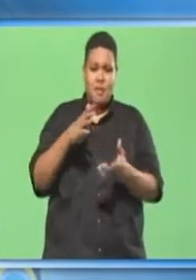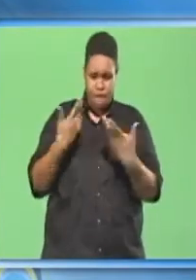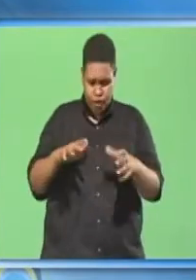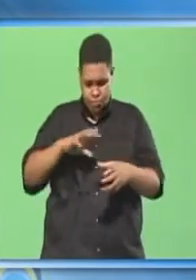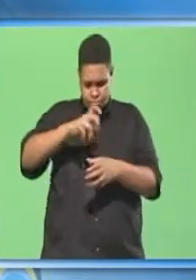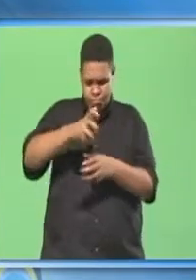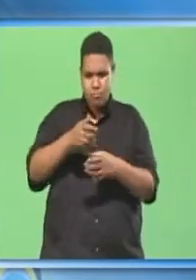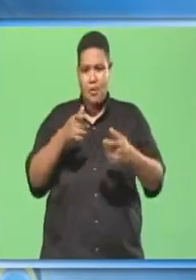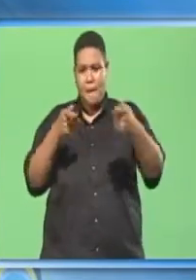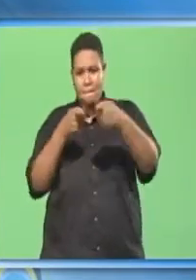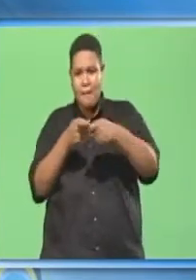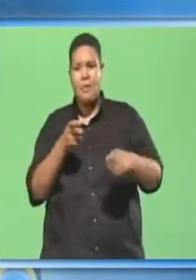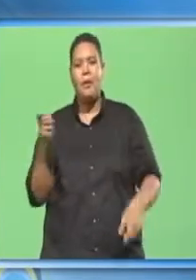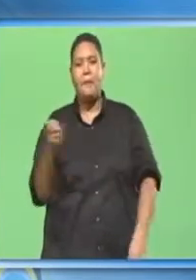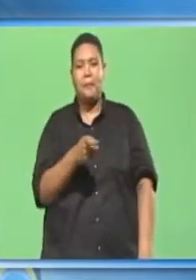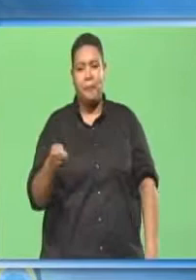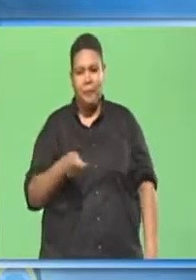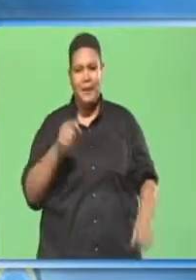and thinner.